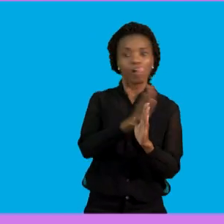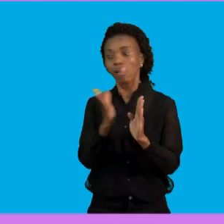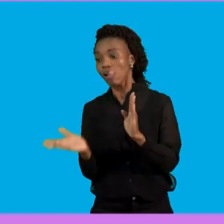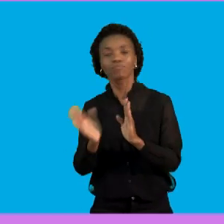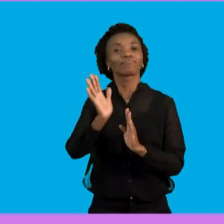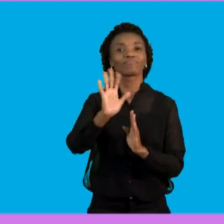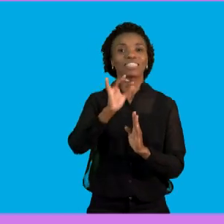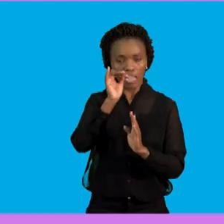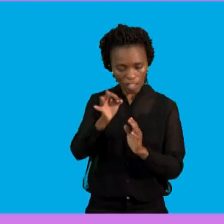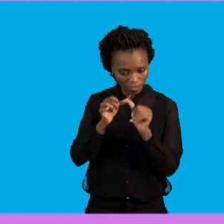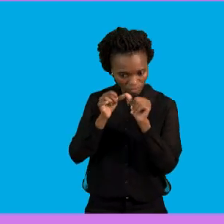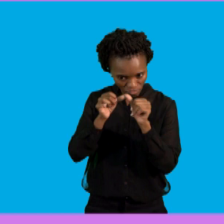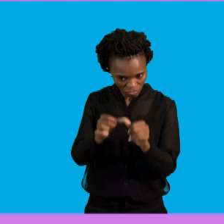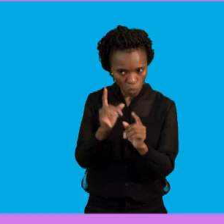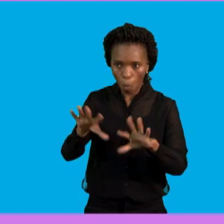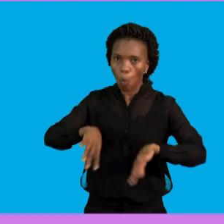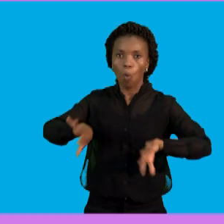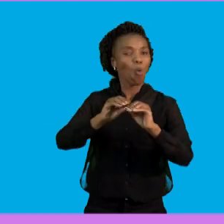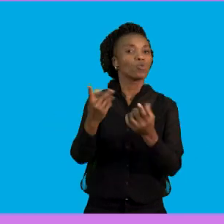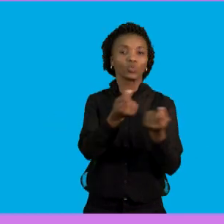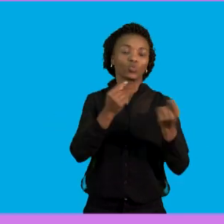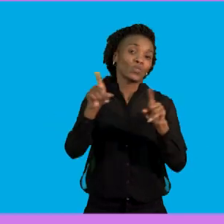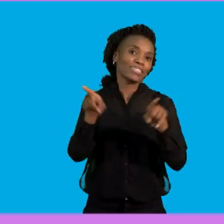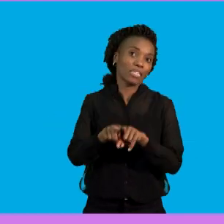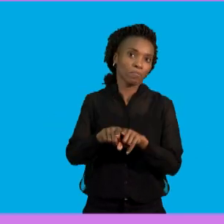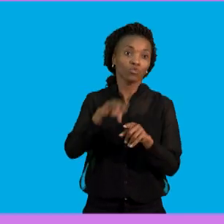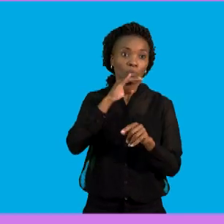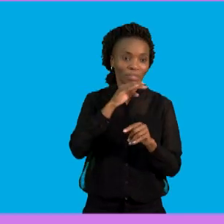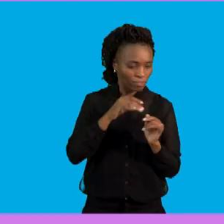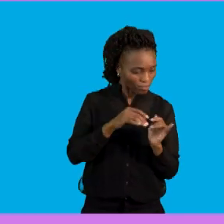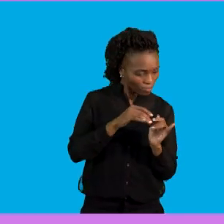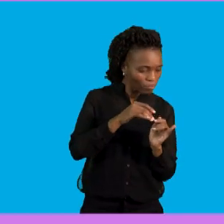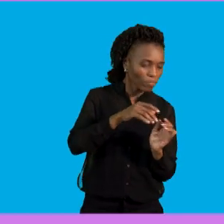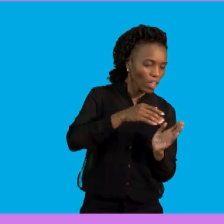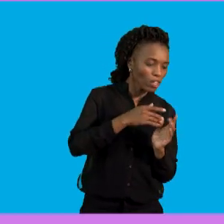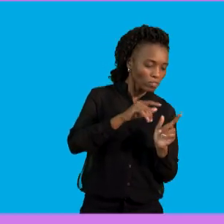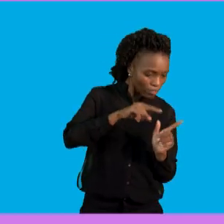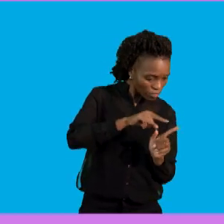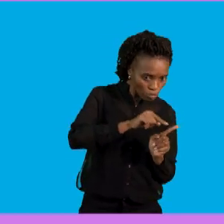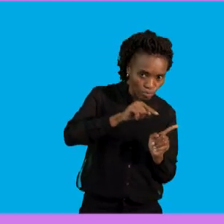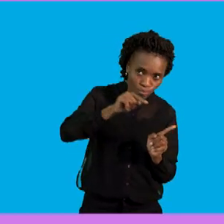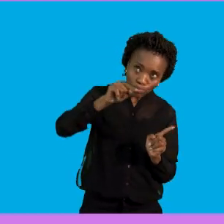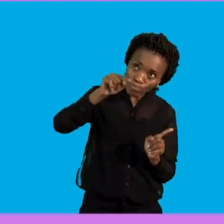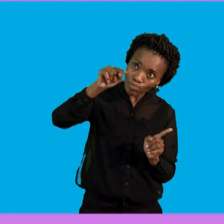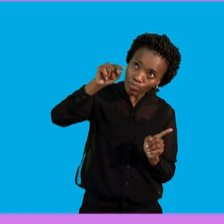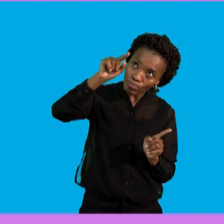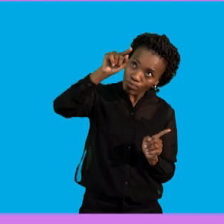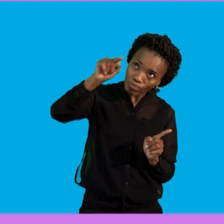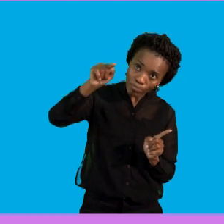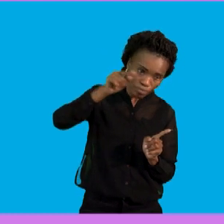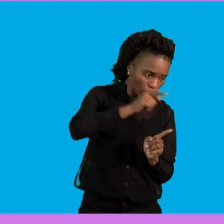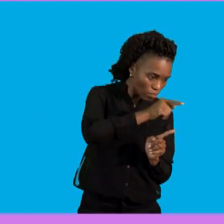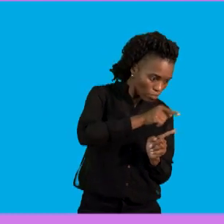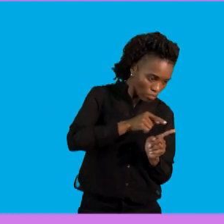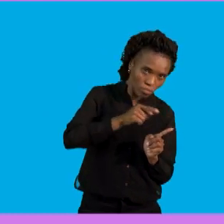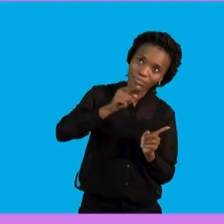around these three values only if we follow the same procedure as to you draw a line on the beginning of the